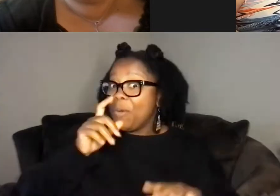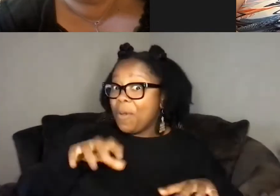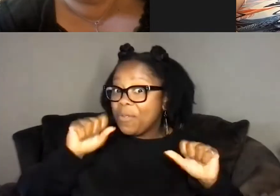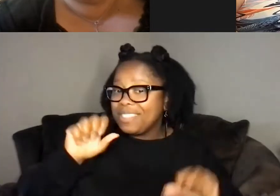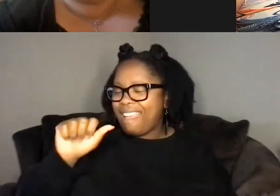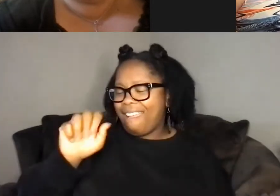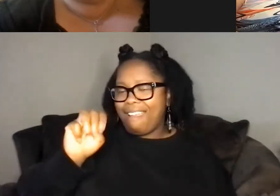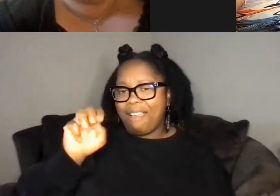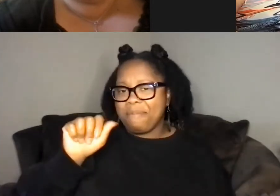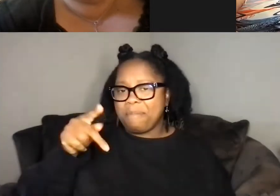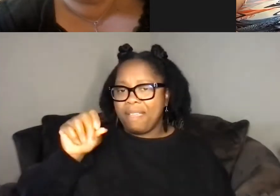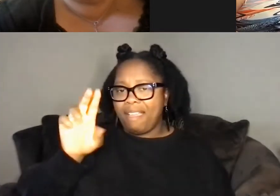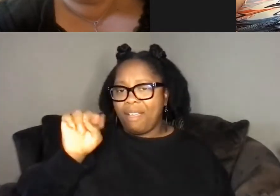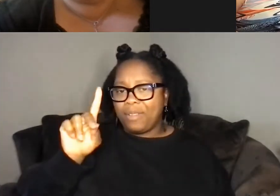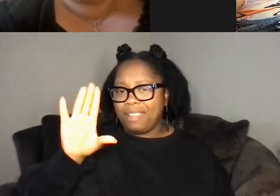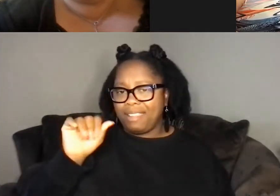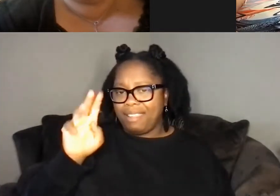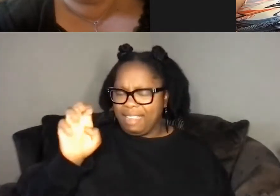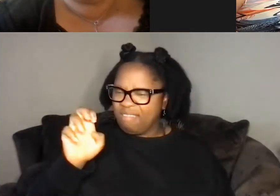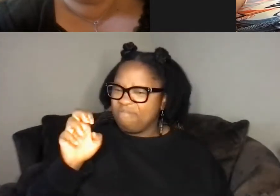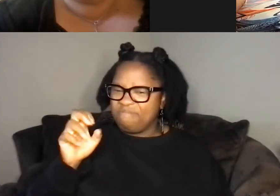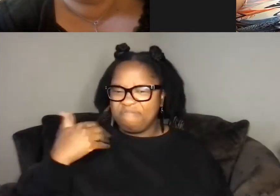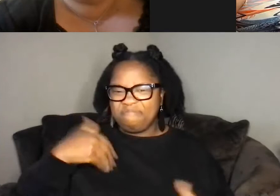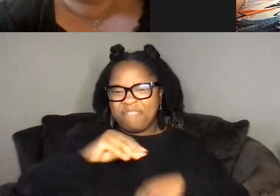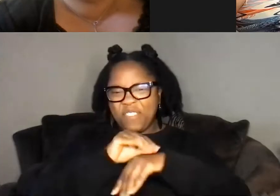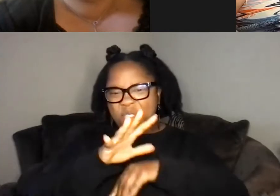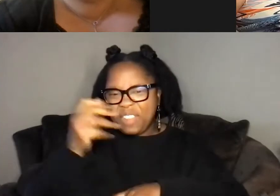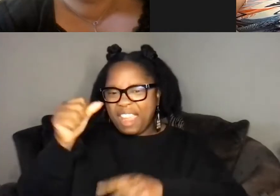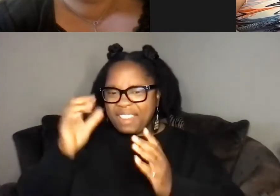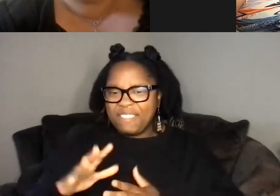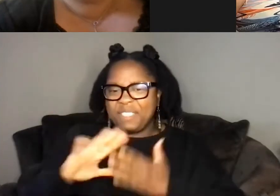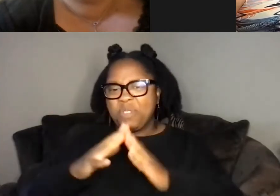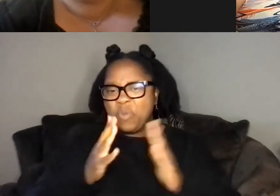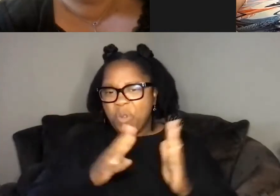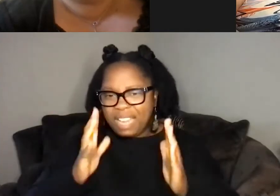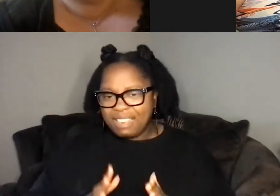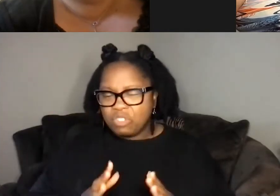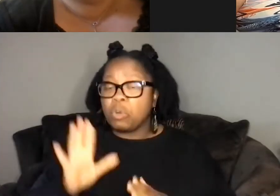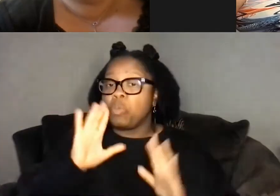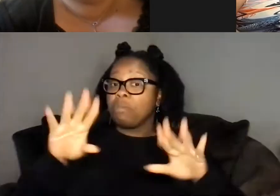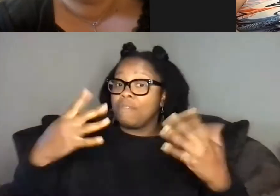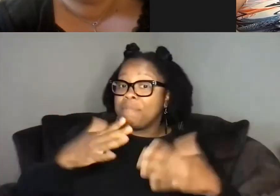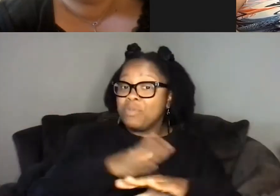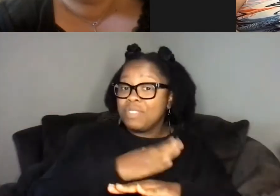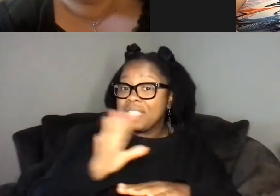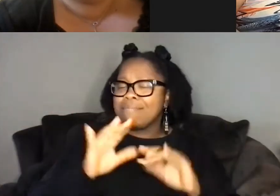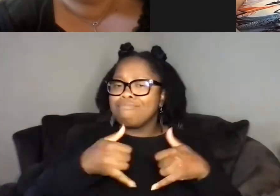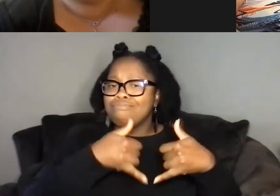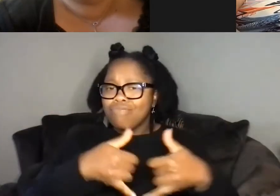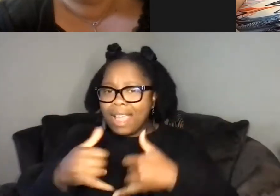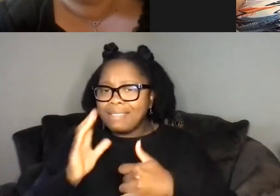is an incredible influencer and activist and community organizer. We'll have music. We have some prizes to give